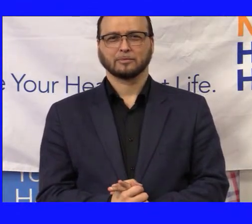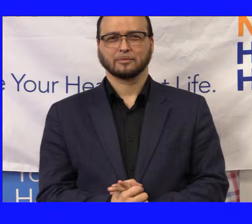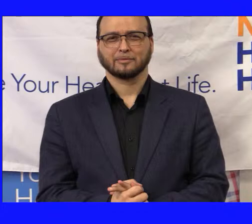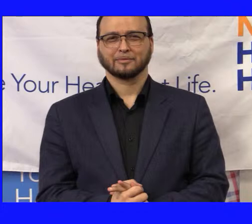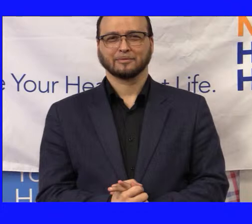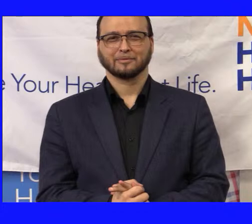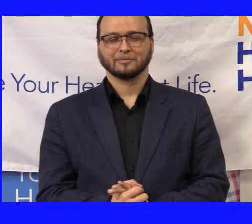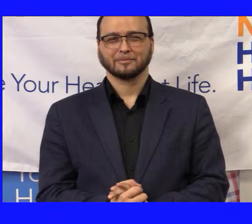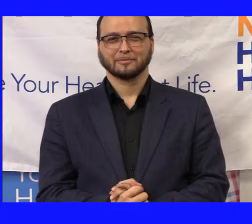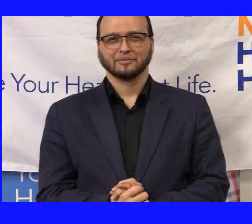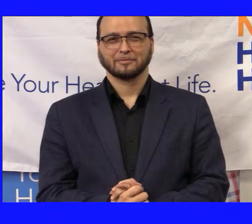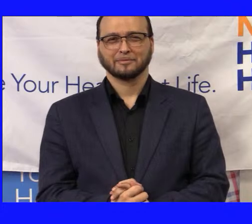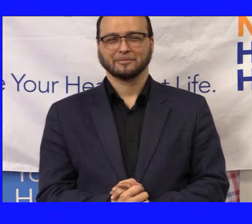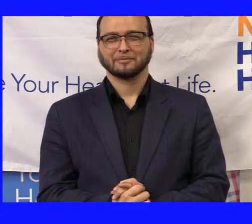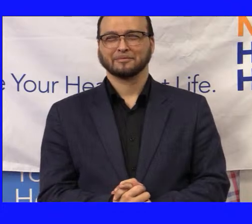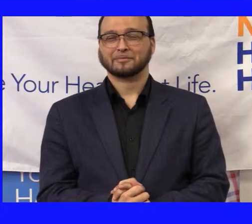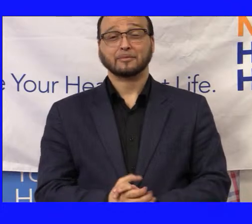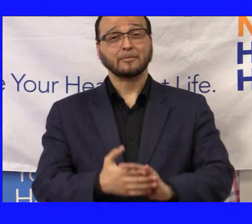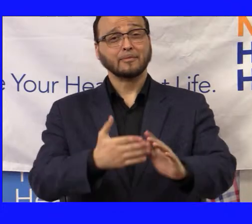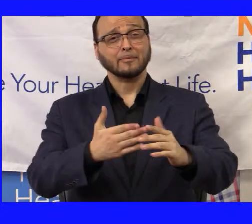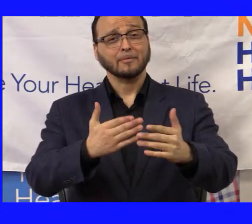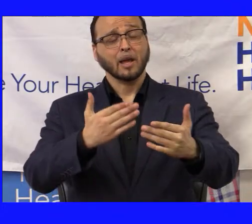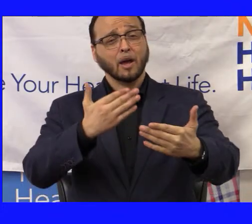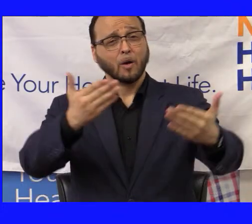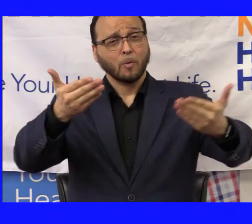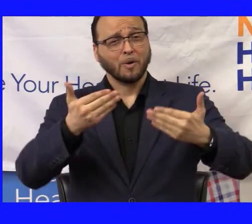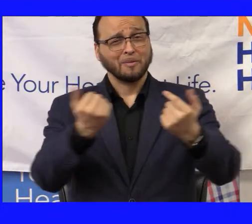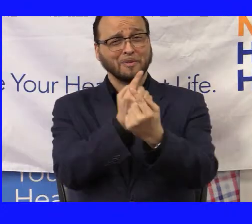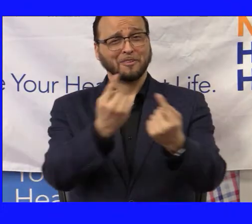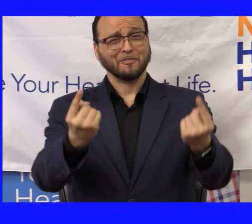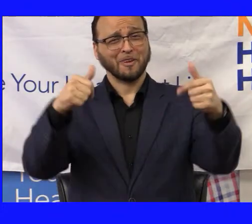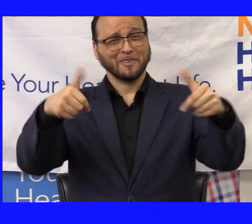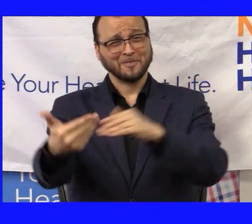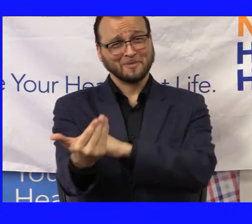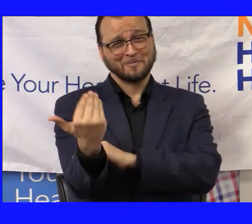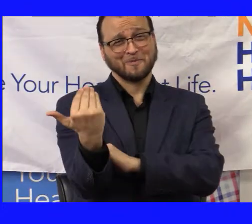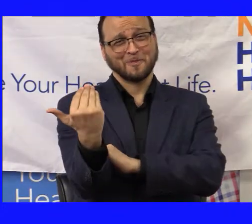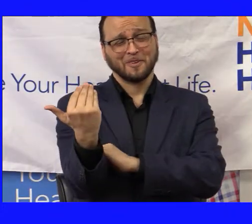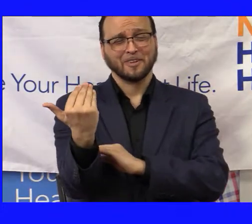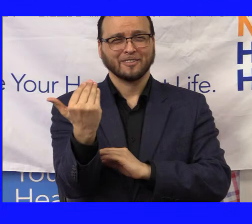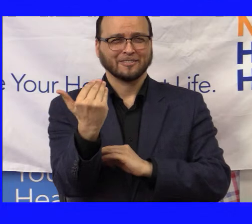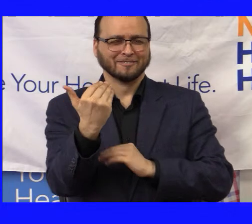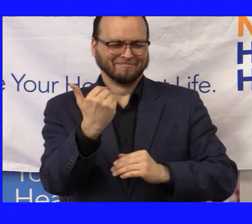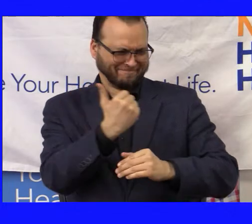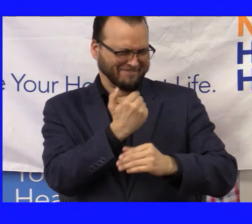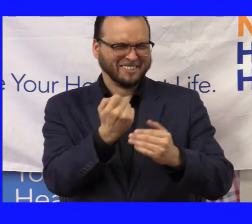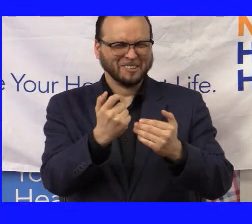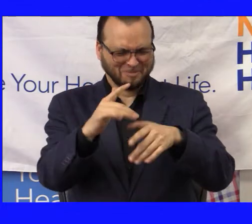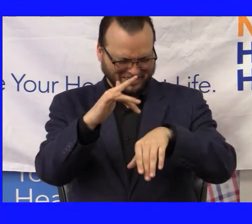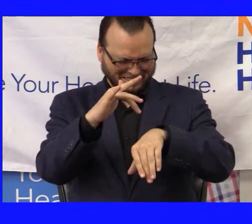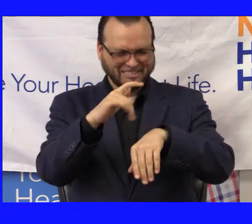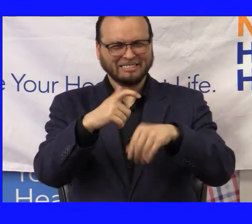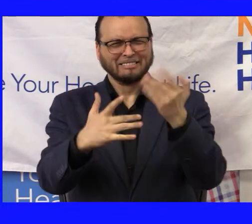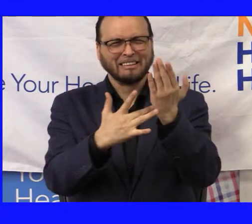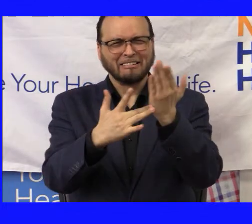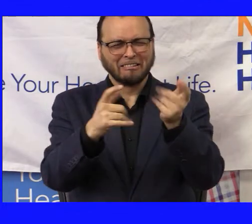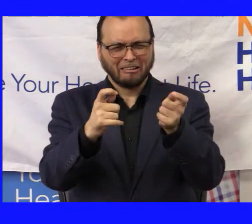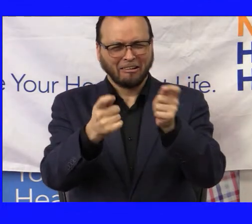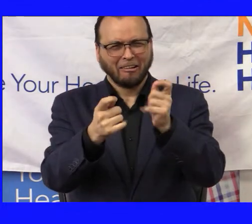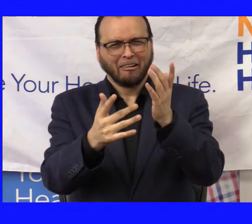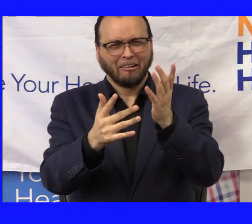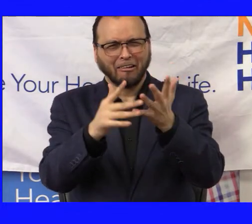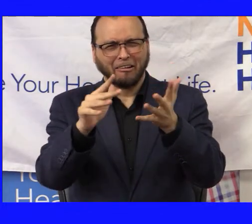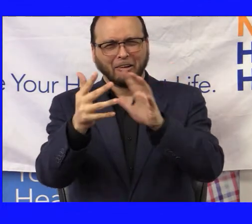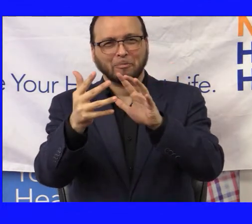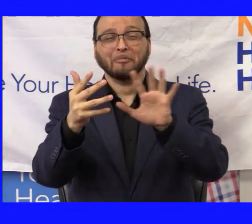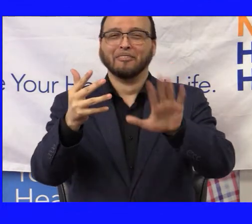All right, thank you so much, Calicia. Welcome everyone this morning. Apologies for our little technical glitches. I have to say, on the average, we've done